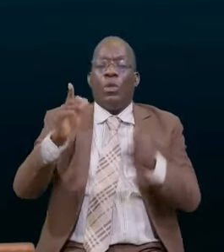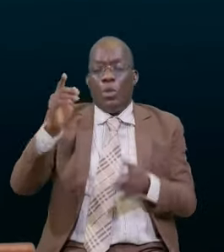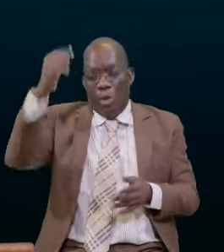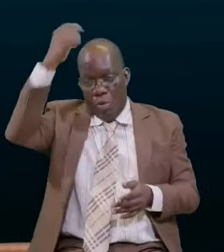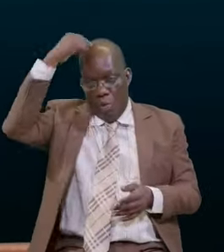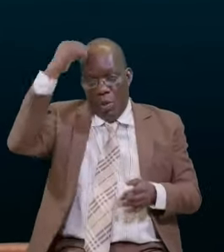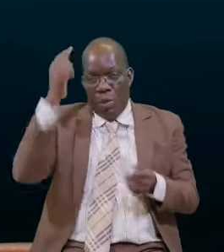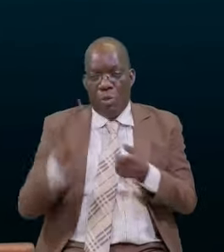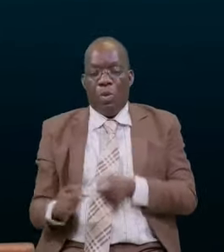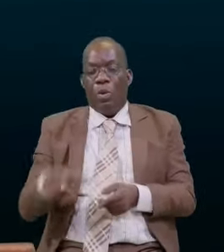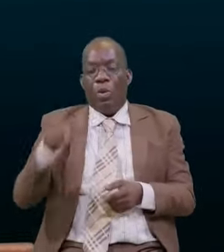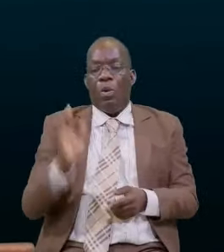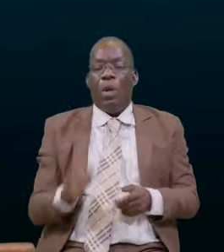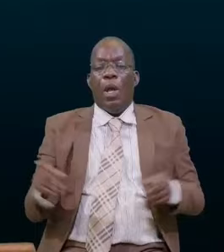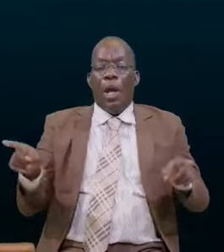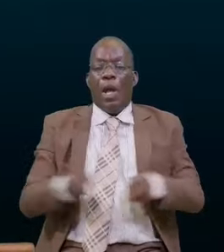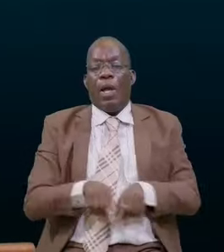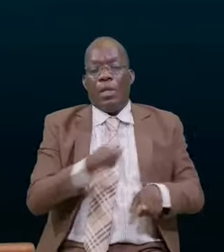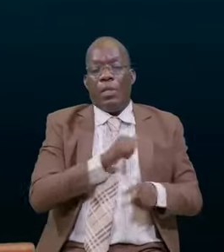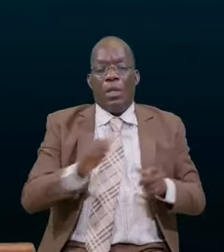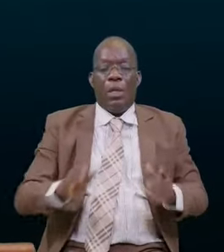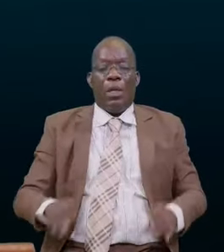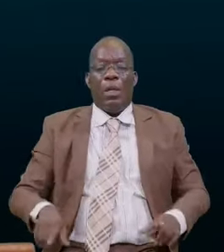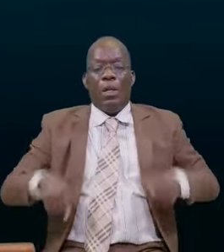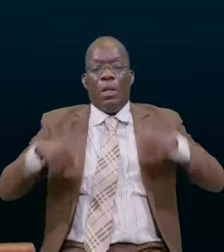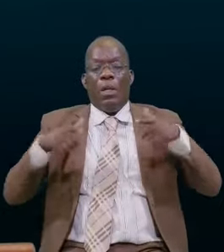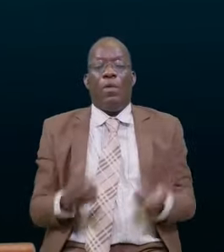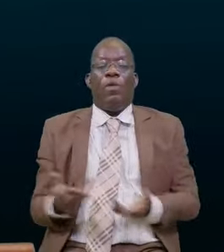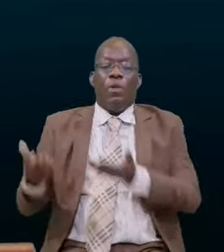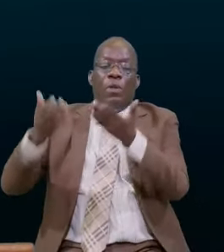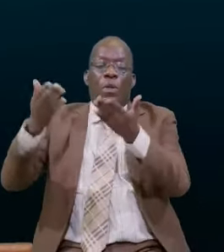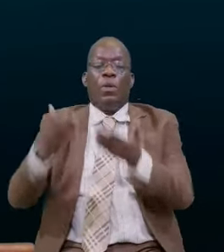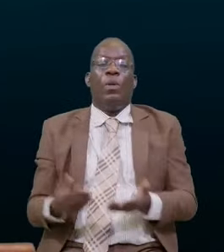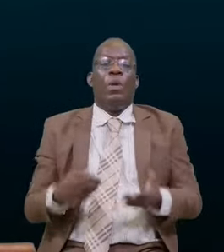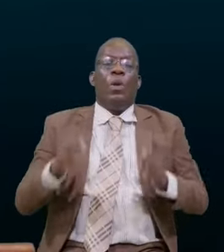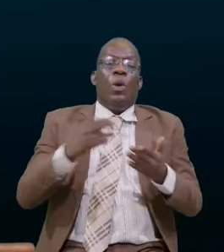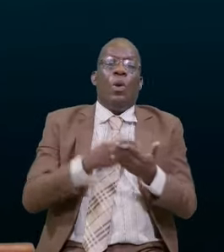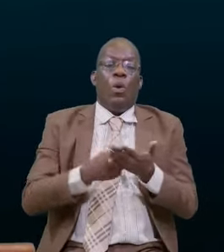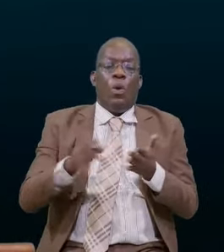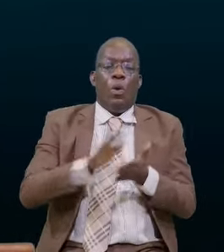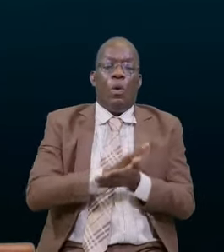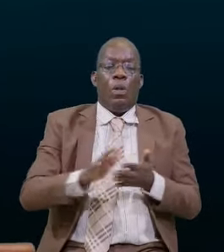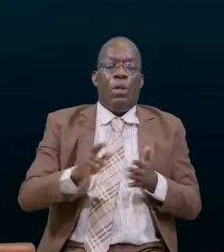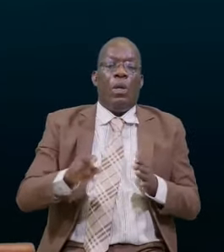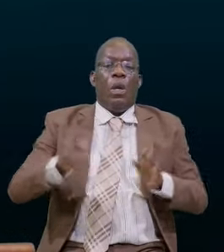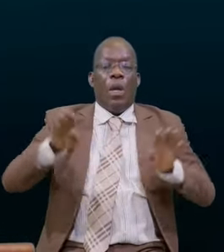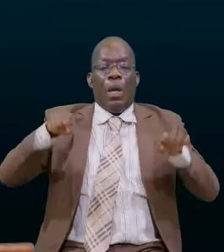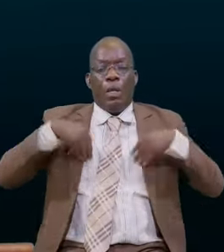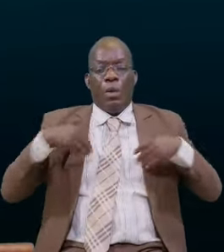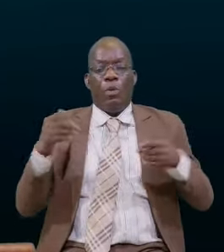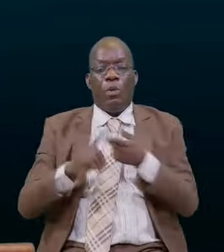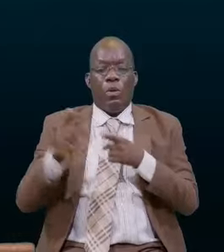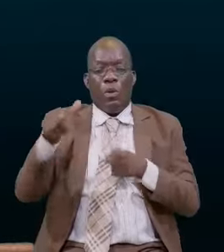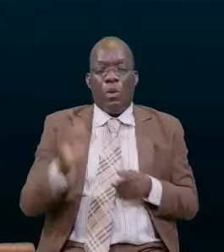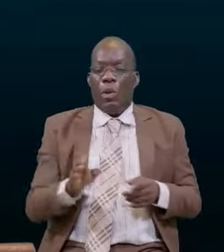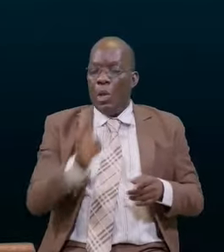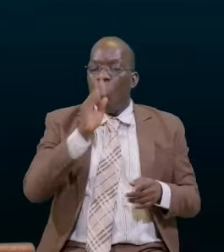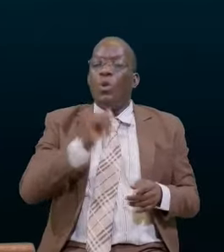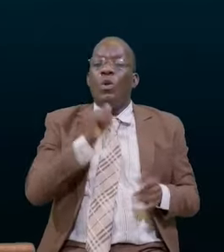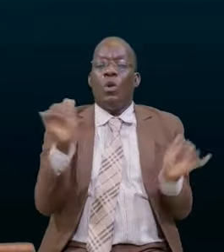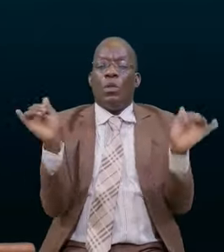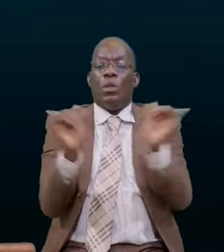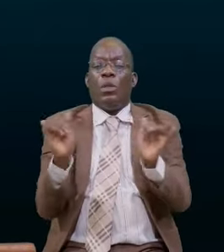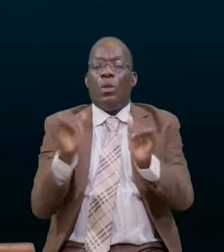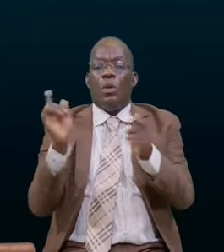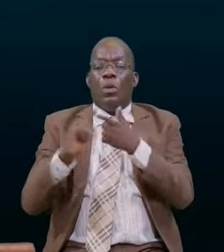Living Sacrifice holy acceptable unto God which is a reasonable service and be not conformed to this word but be